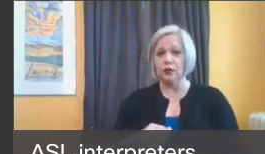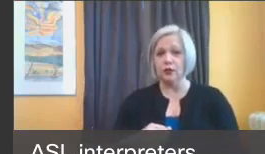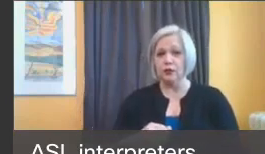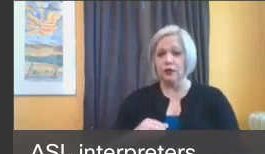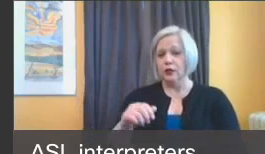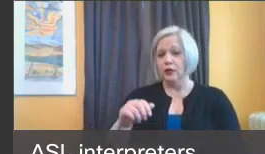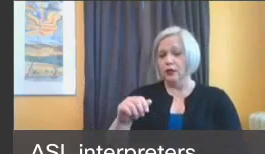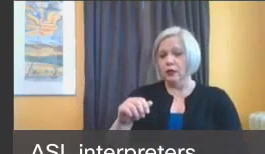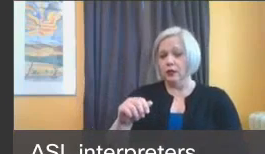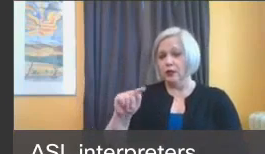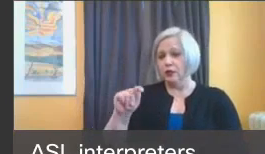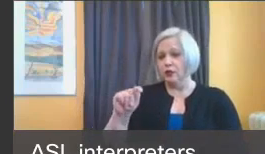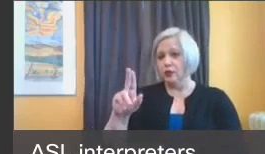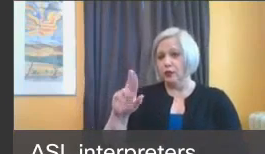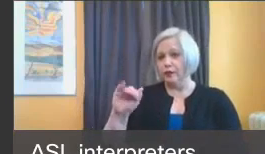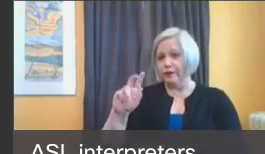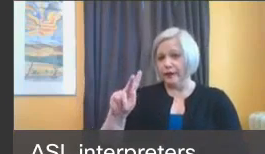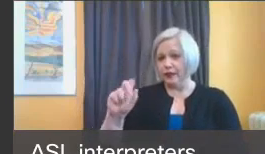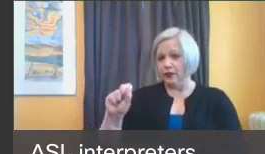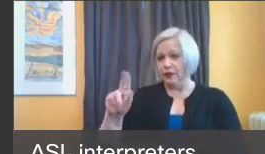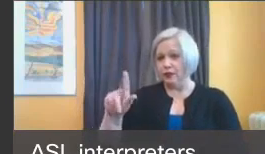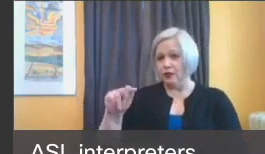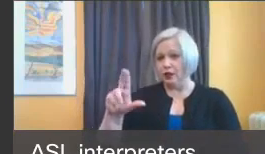And Tufik Zakaria.